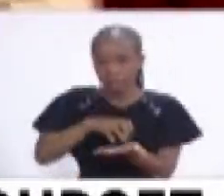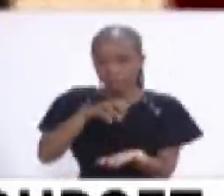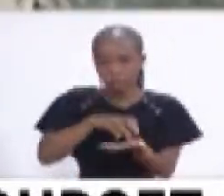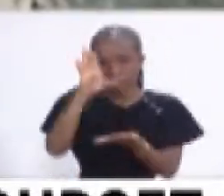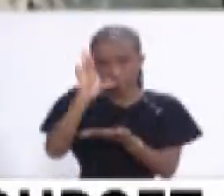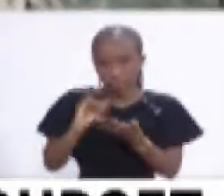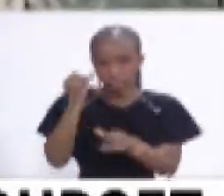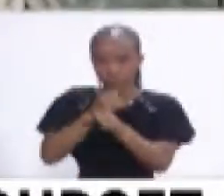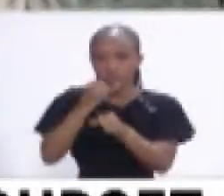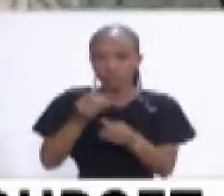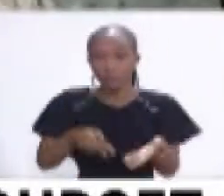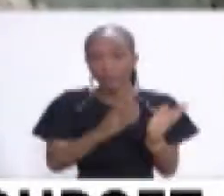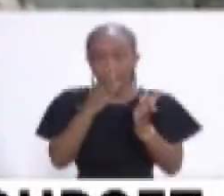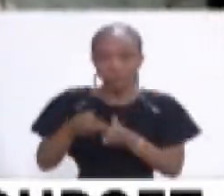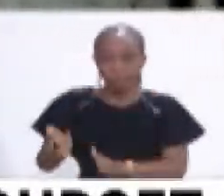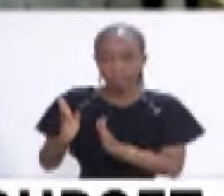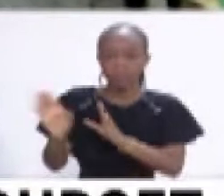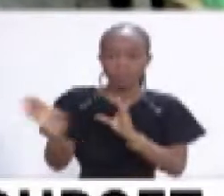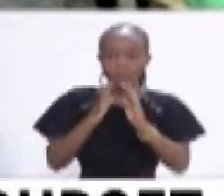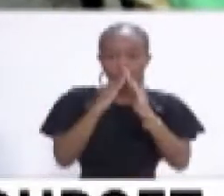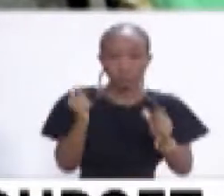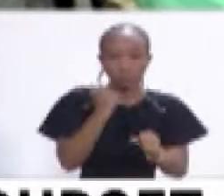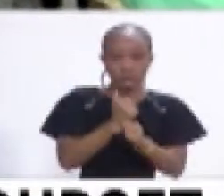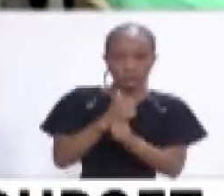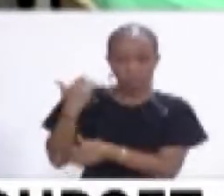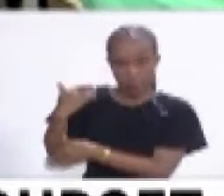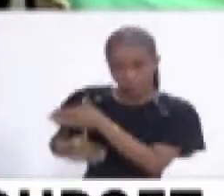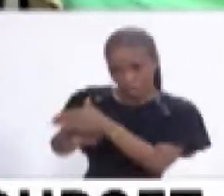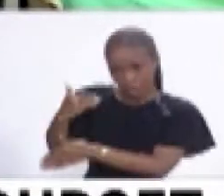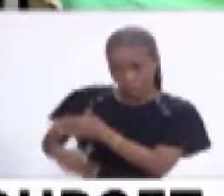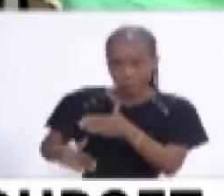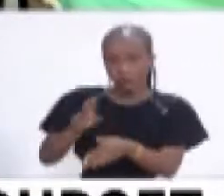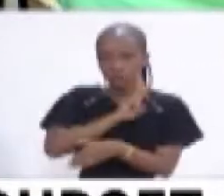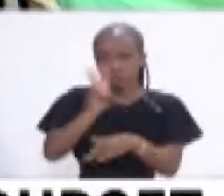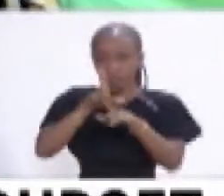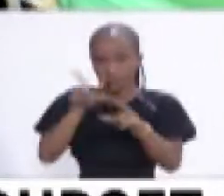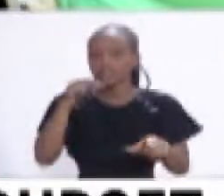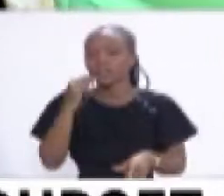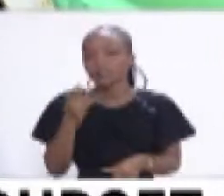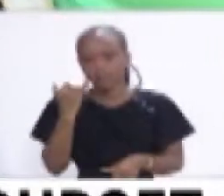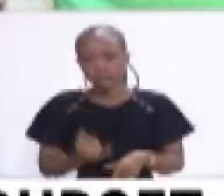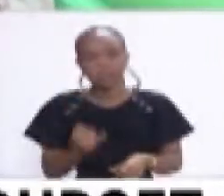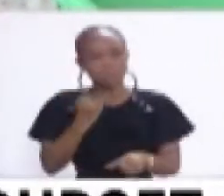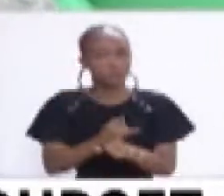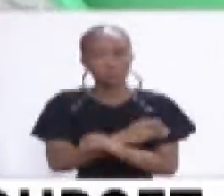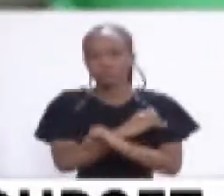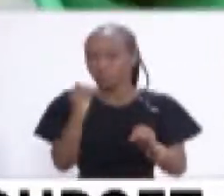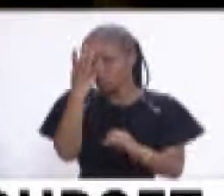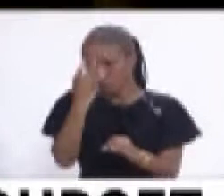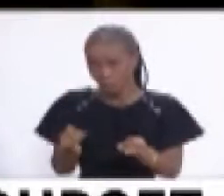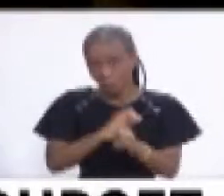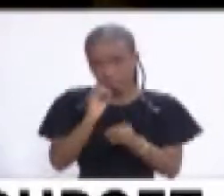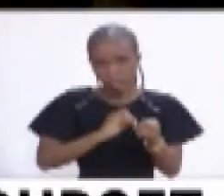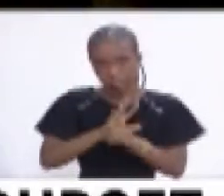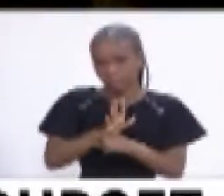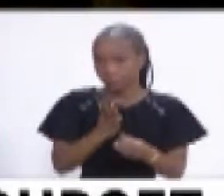job opportunities. Karo, who does house chores at the neighboring leafy suburb of Westlands, says she's now jobless due to COVID-19.